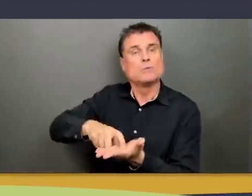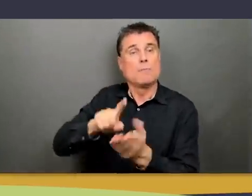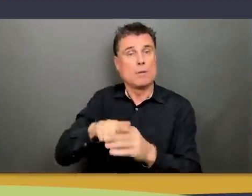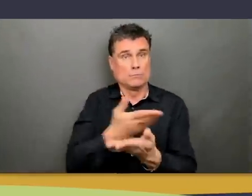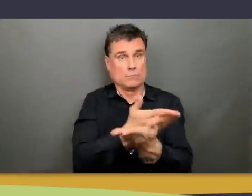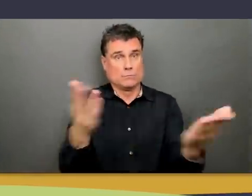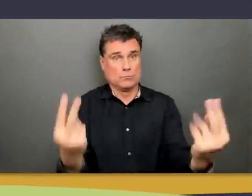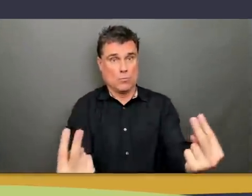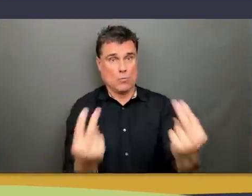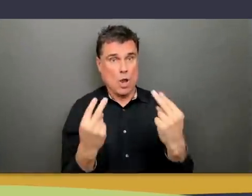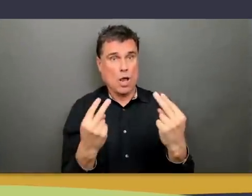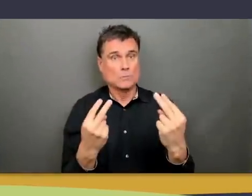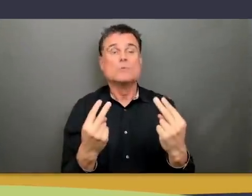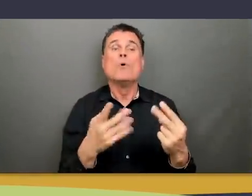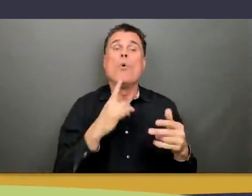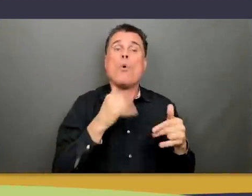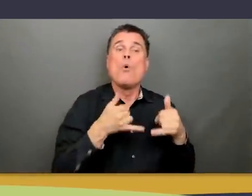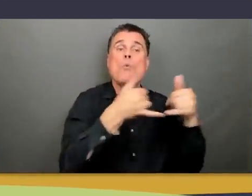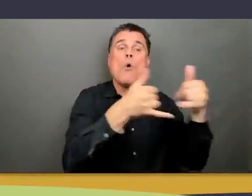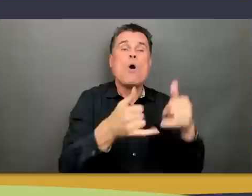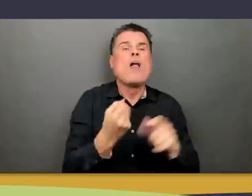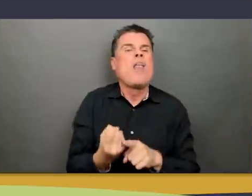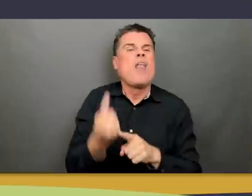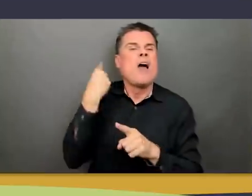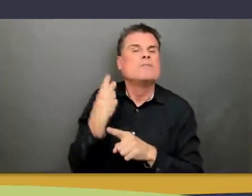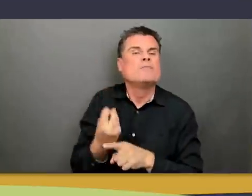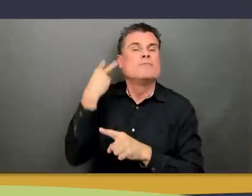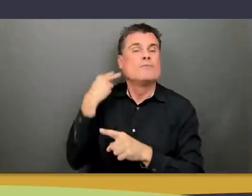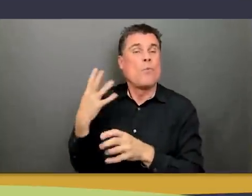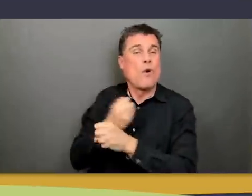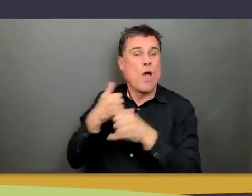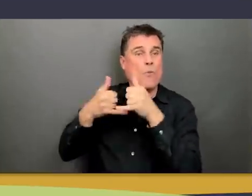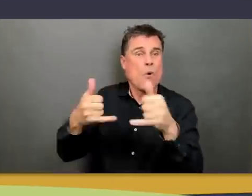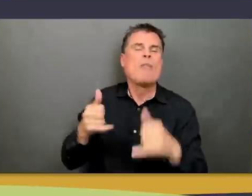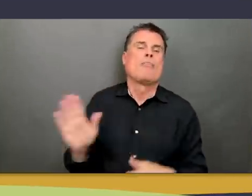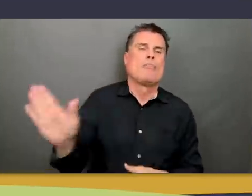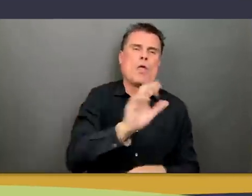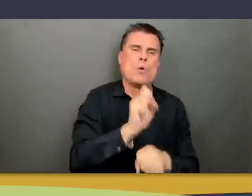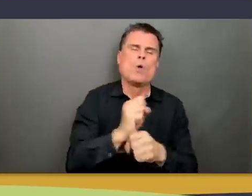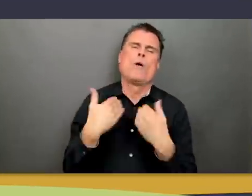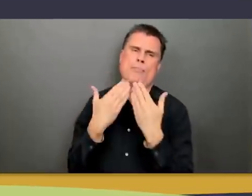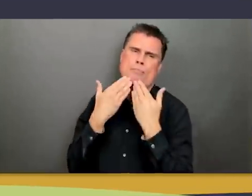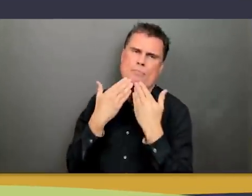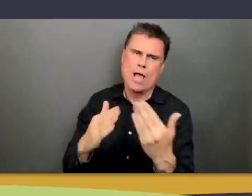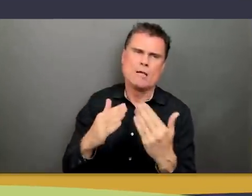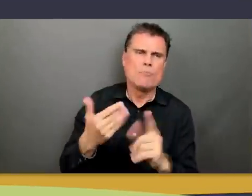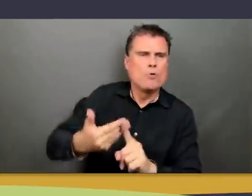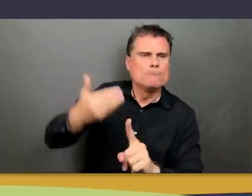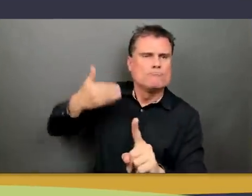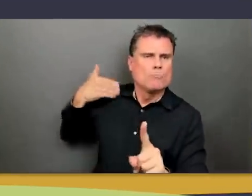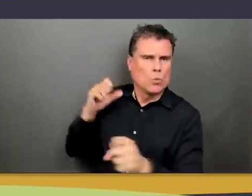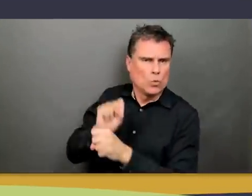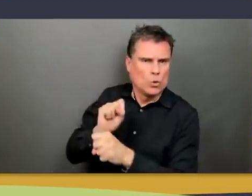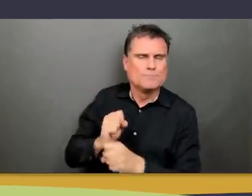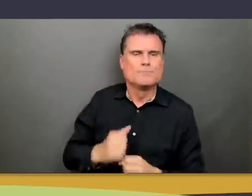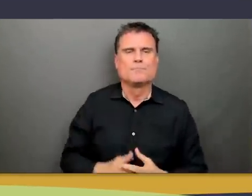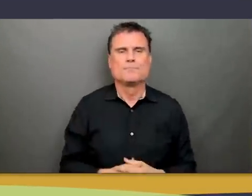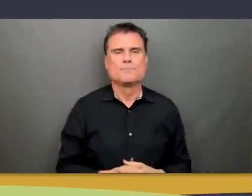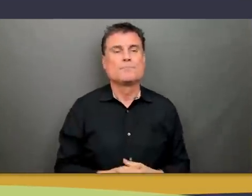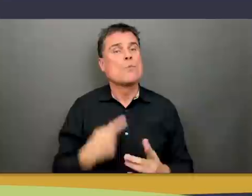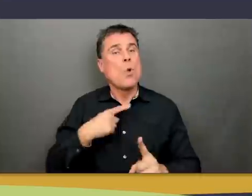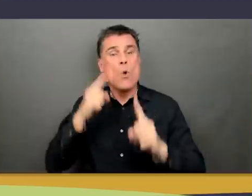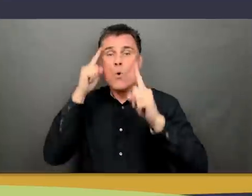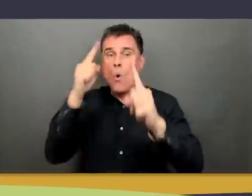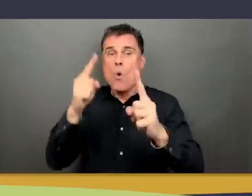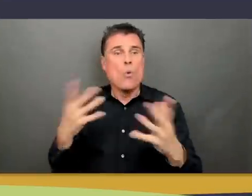for all you do to offer support and advice on issues of diversity, inclusion, racial